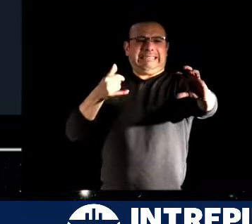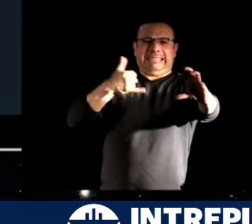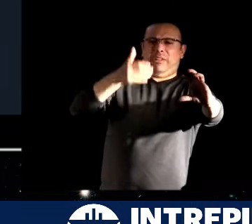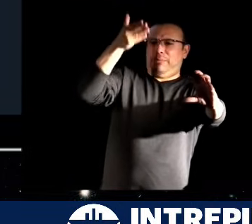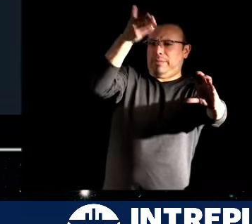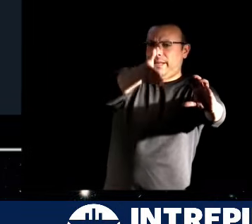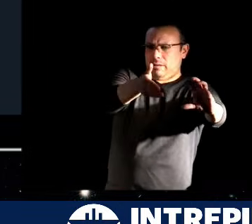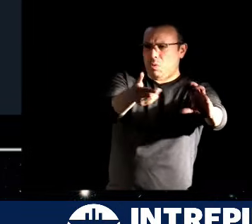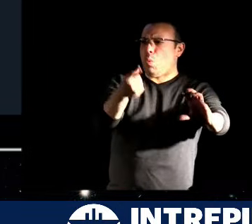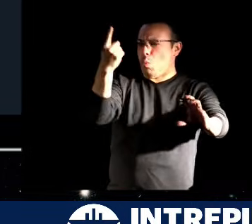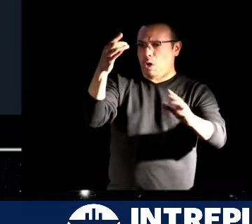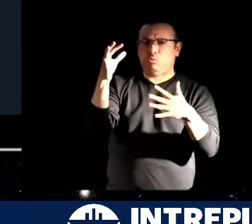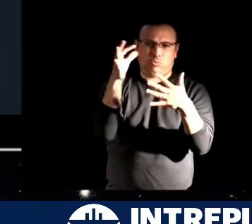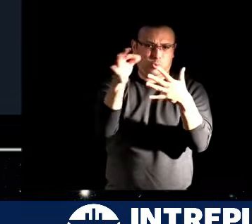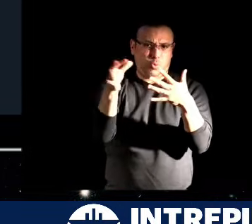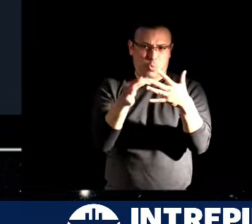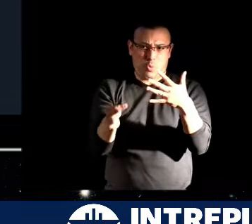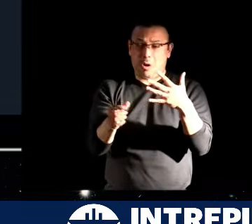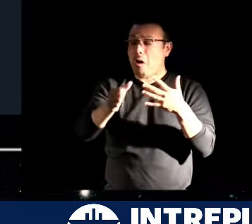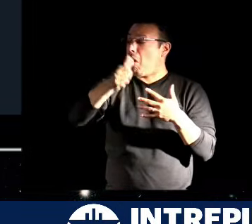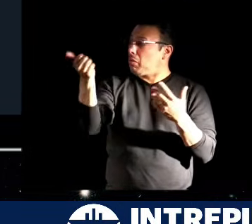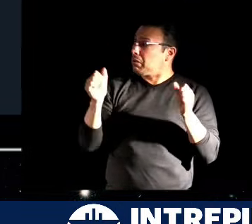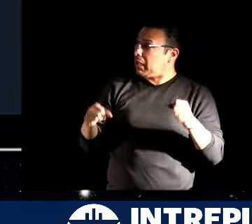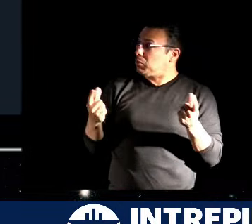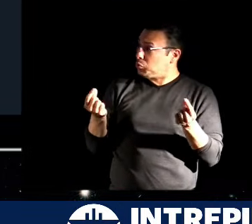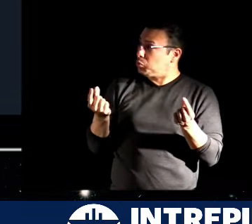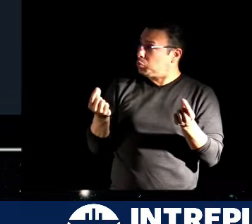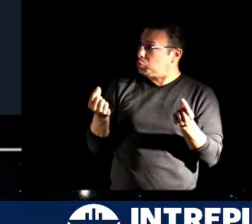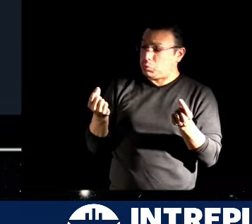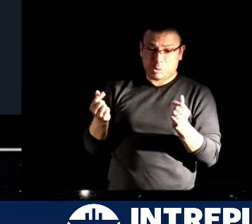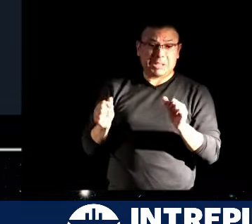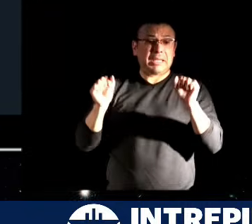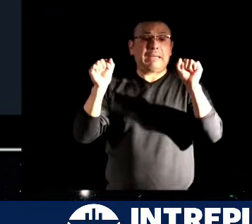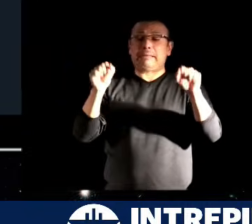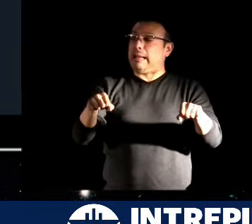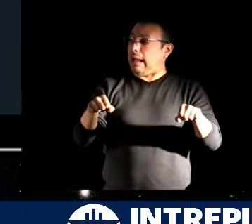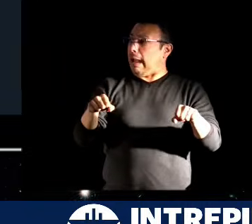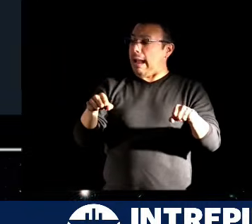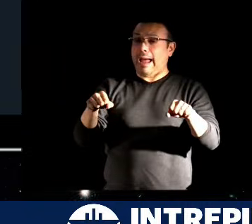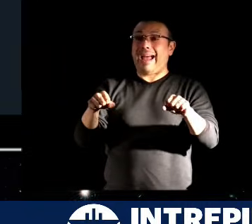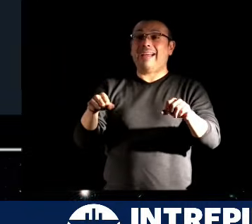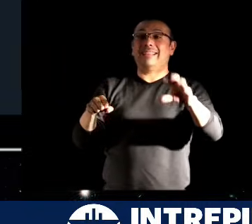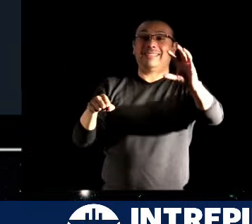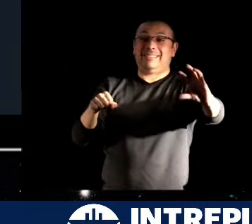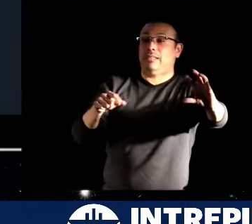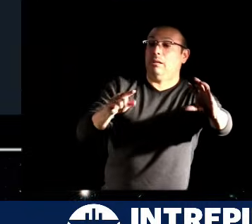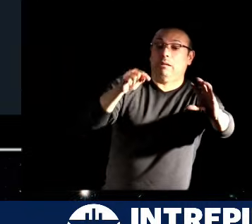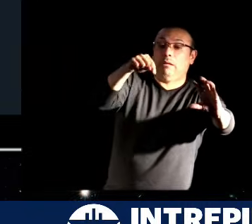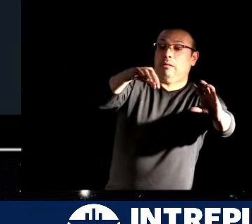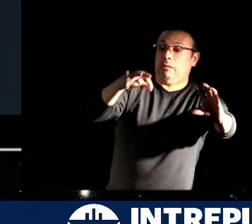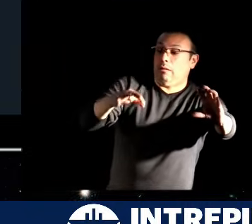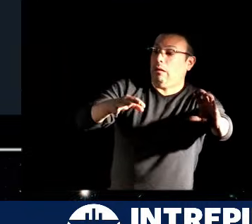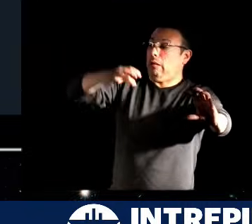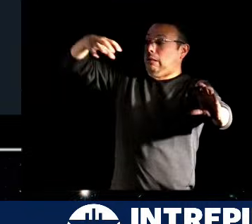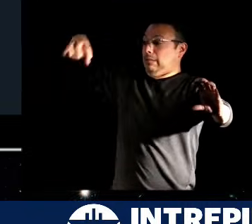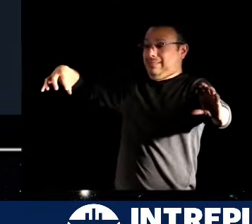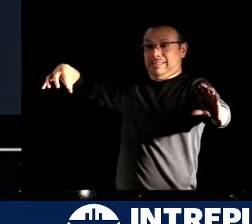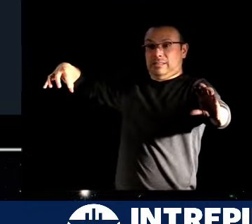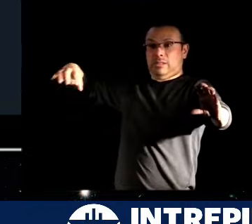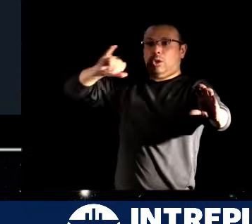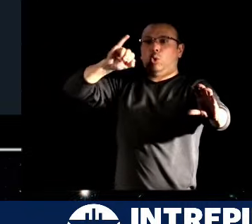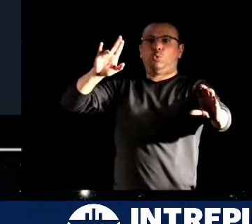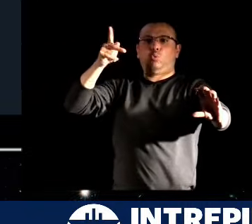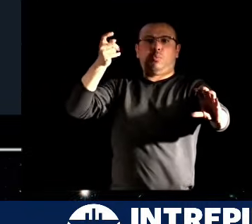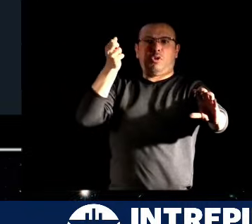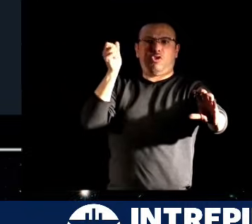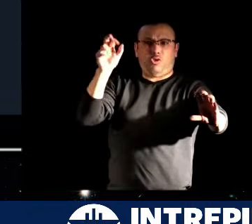things. The other thing that you could do is you could go out to the outer planets. You could go to Jupiter. We're all familiar with that kind of thing. As you go